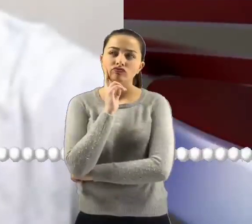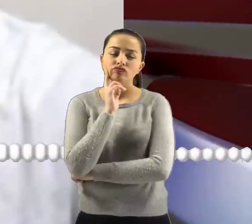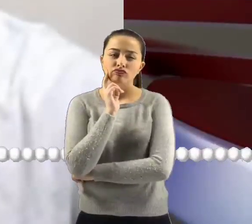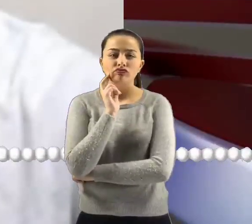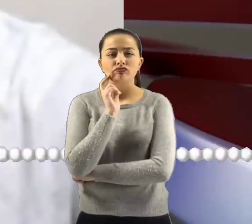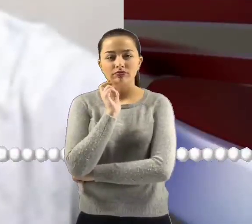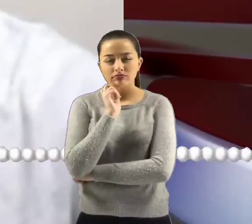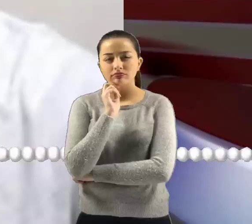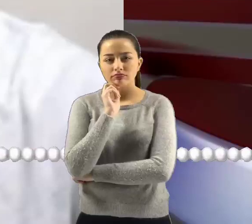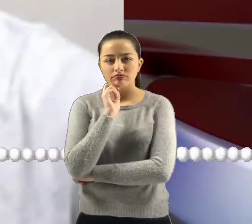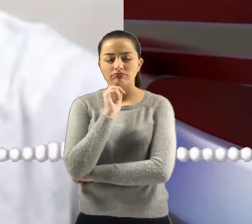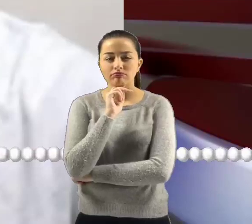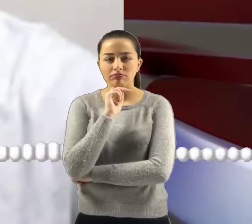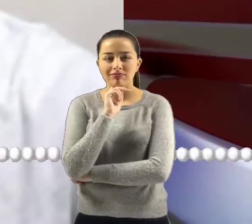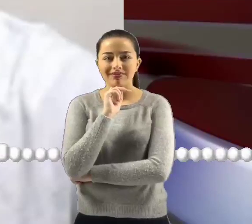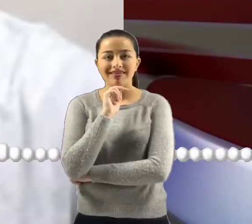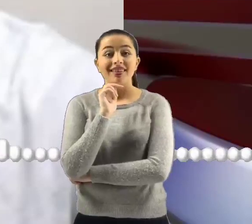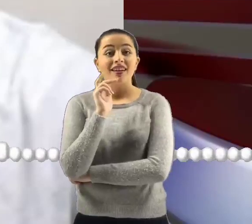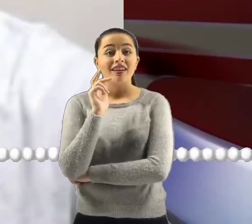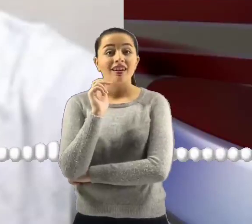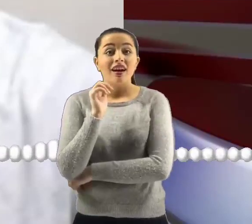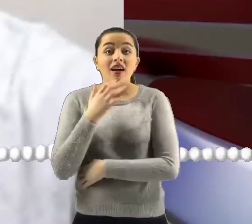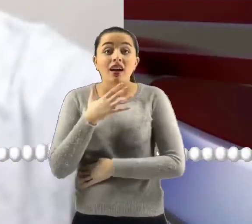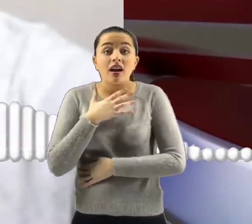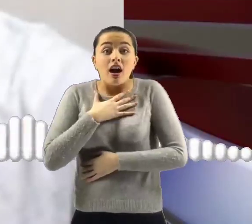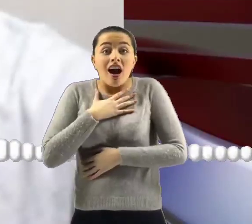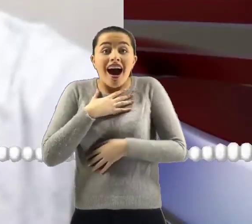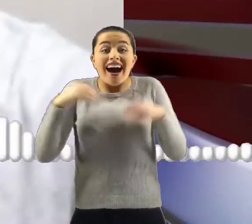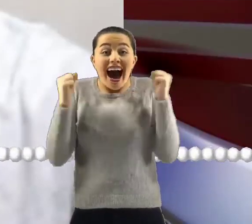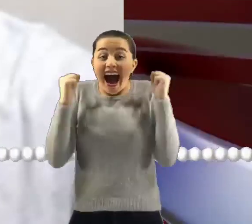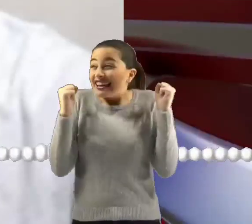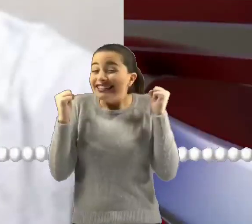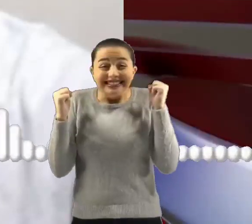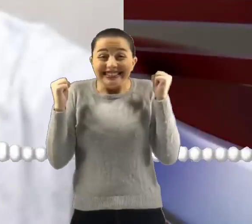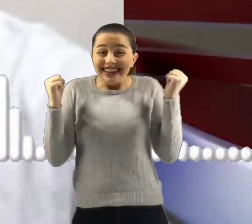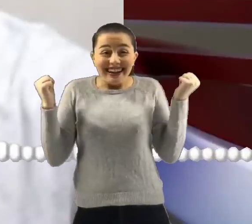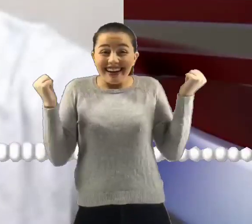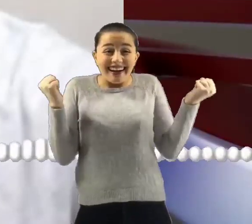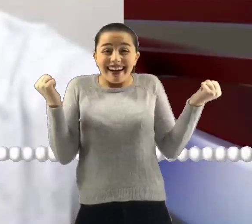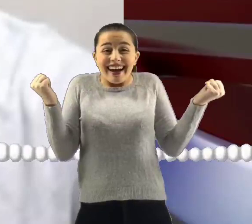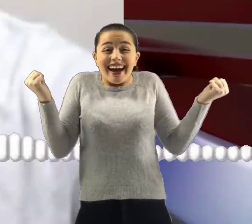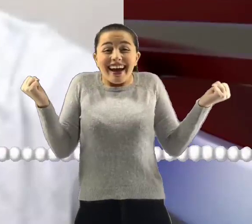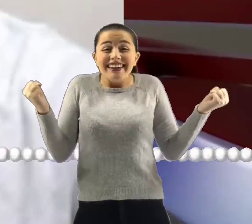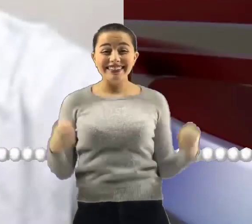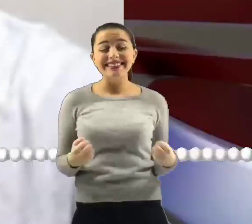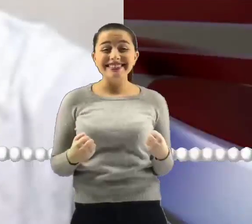etu a esi dị ka ya si na a na-esesa okwu na ndị kwụ n'isi ife a